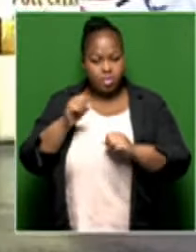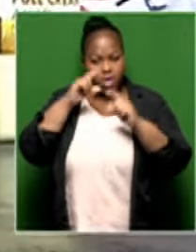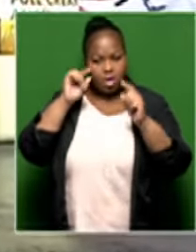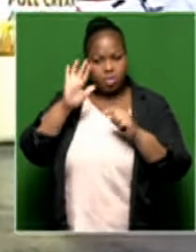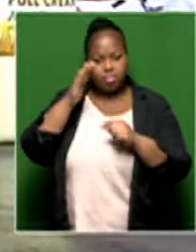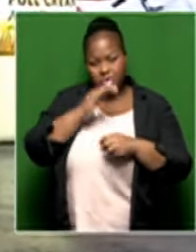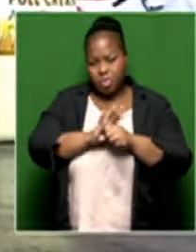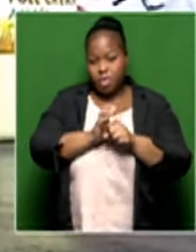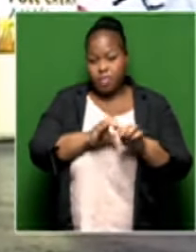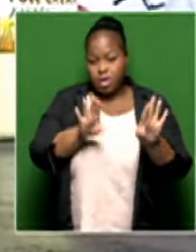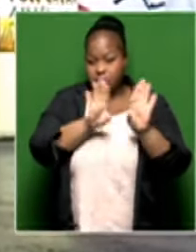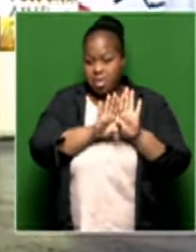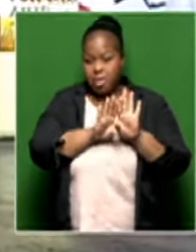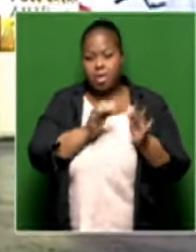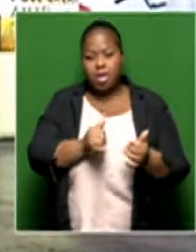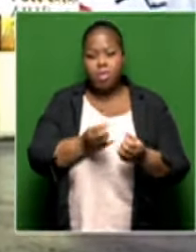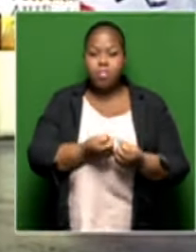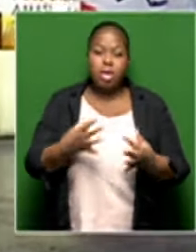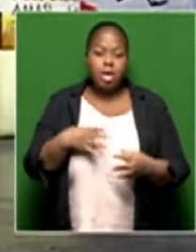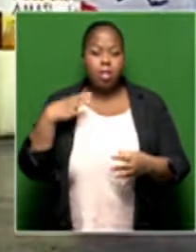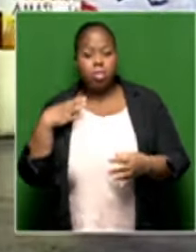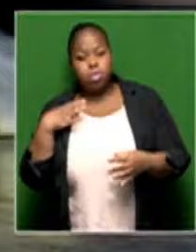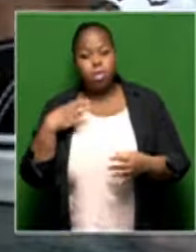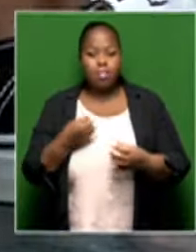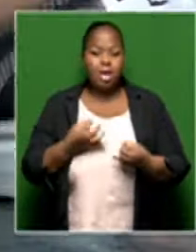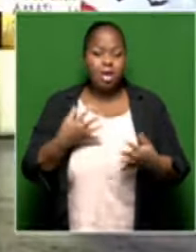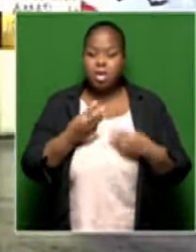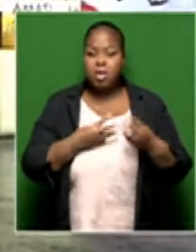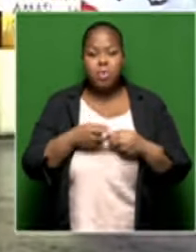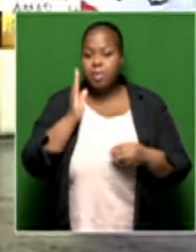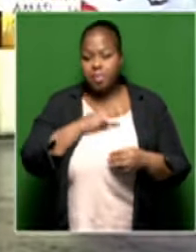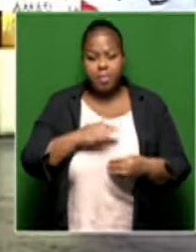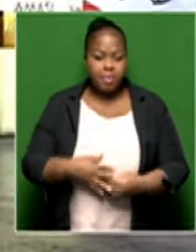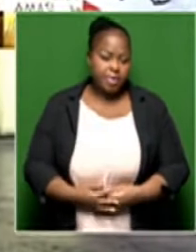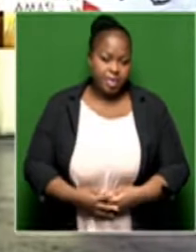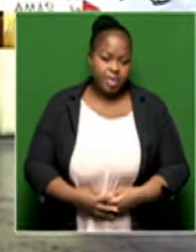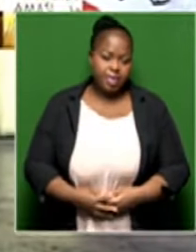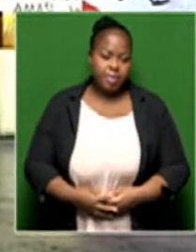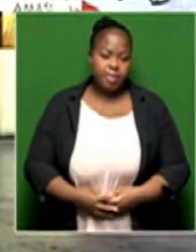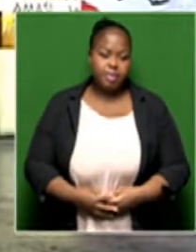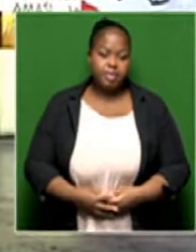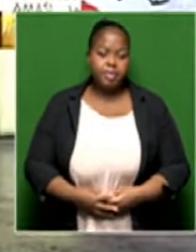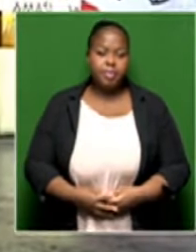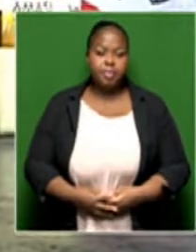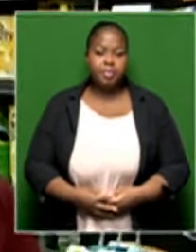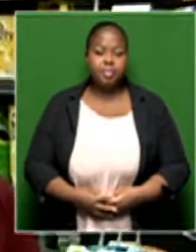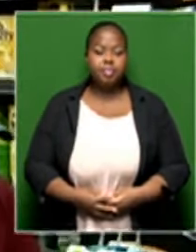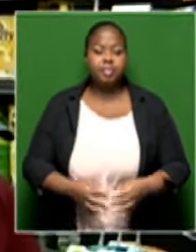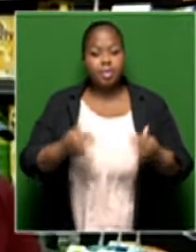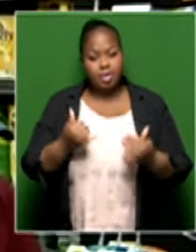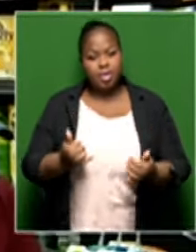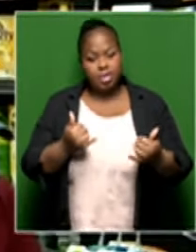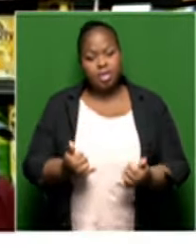realized COVID-19 lockdowns have put a lot of people out of work. We are particularly looking at